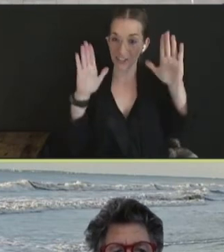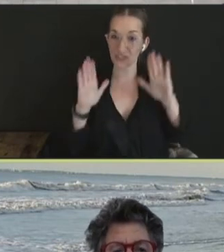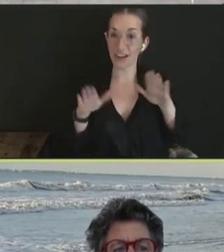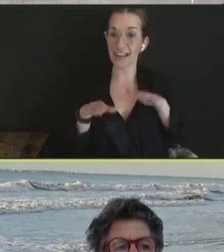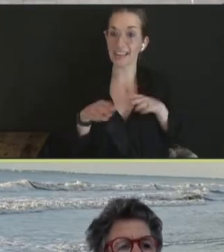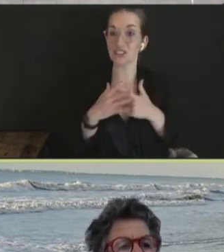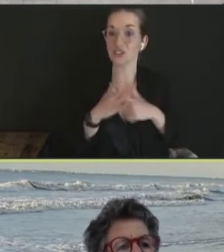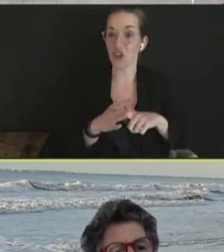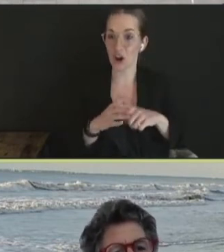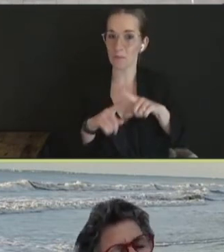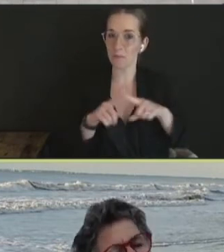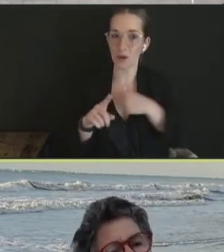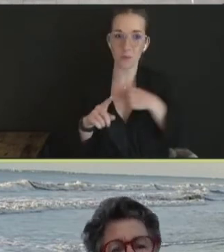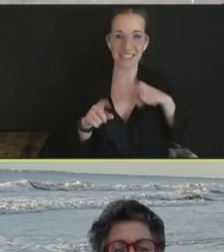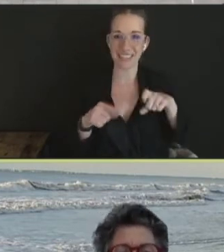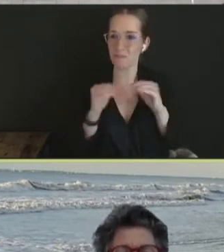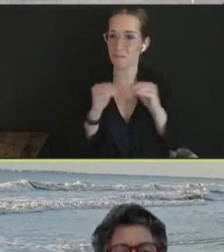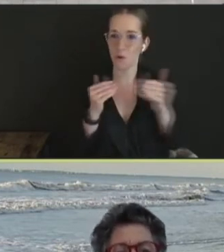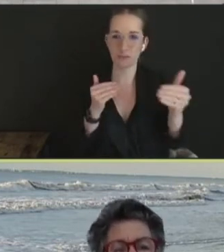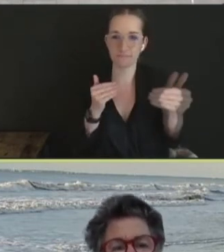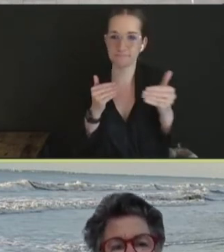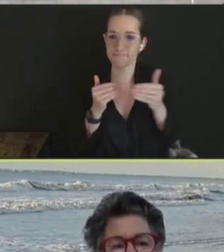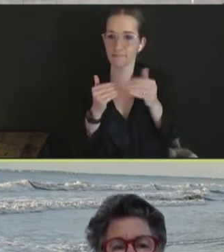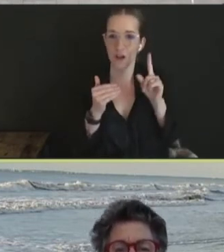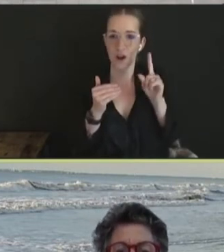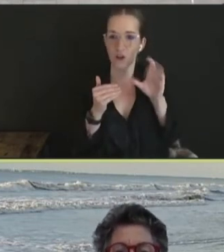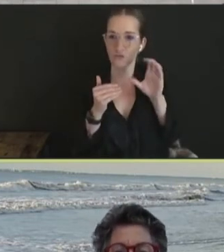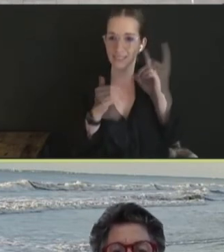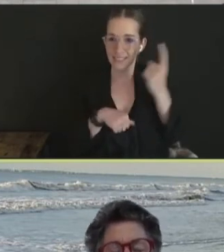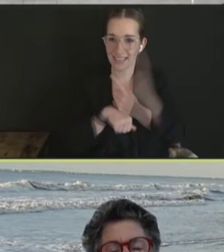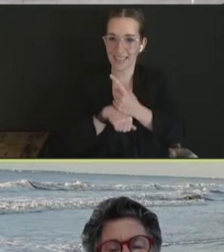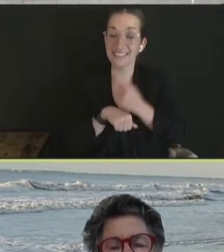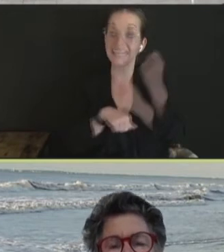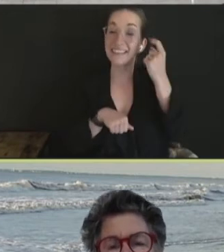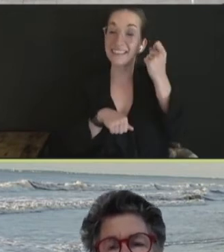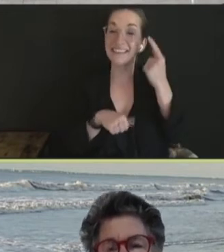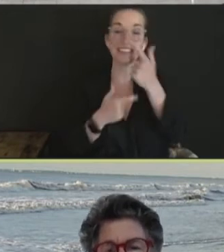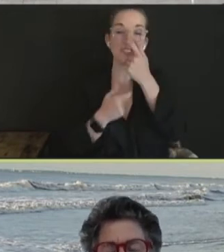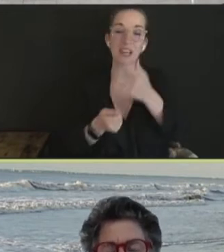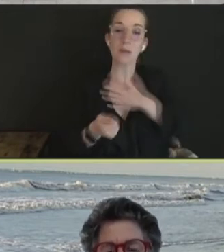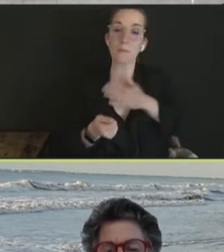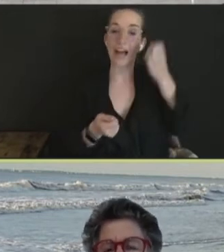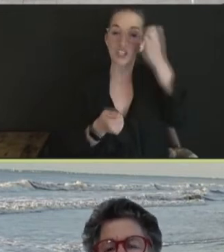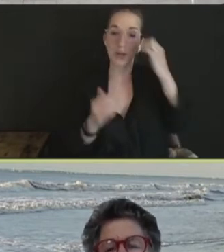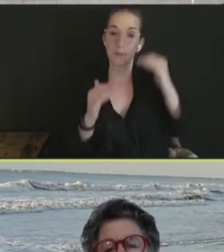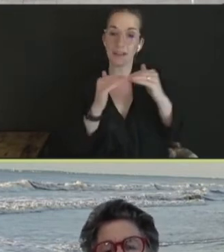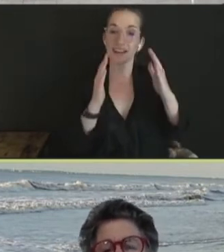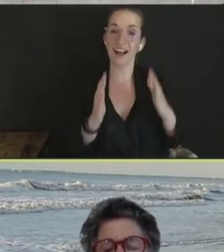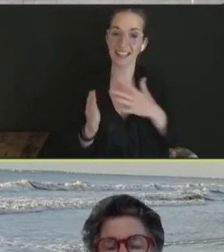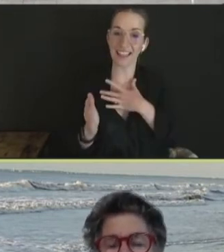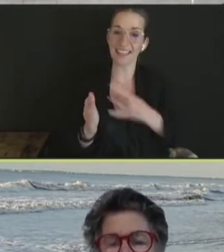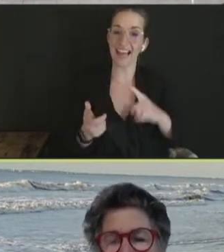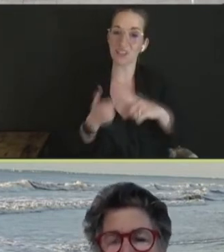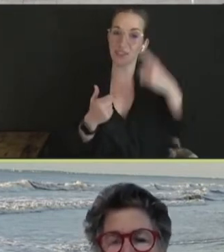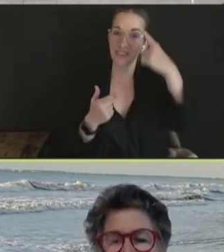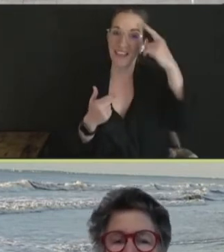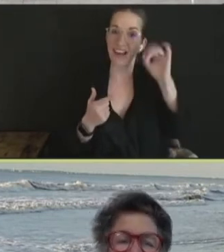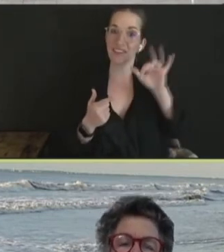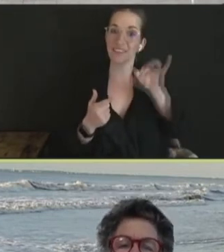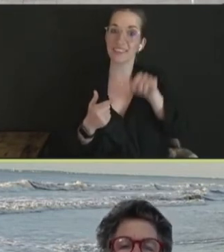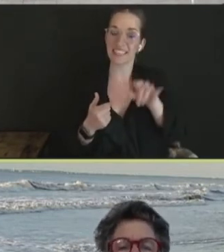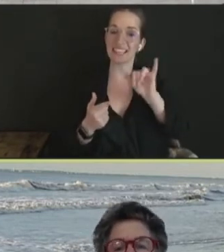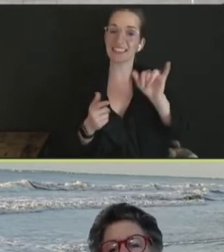further. So it's interesting. My European colleagues like to think of this as a Formula One pit stop and talk about the fact that in